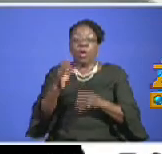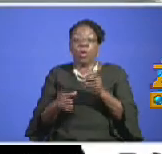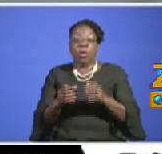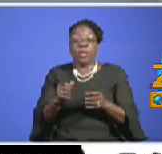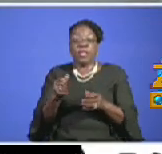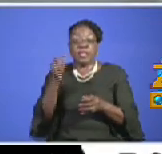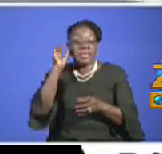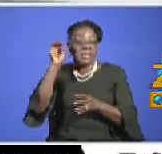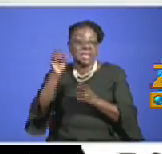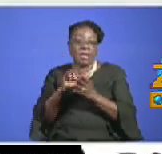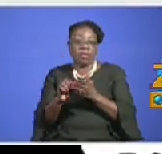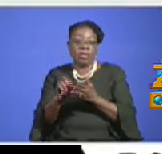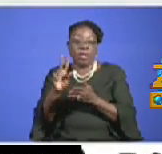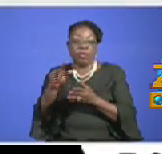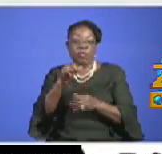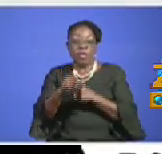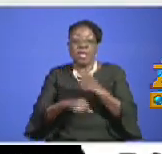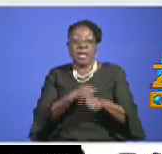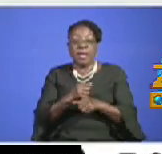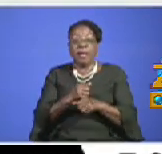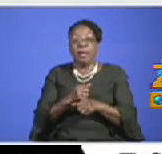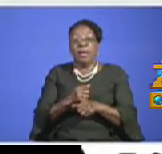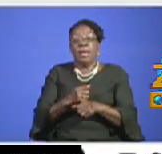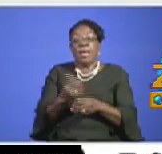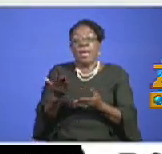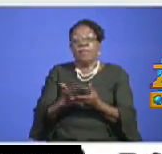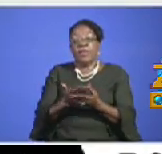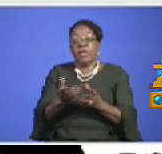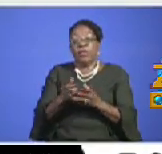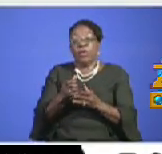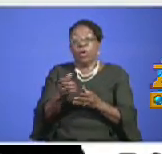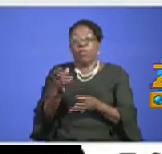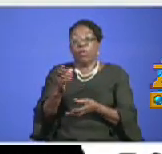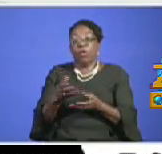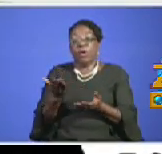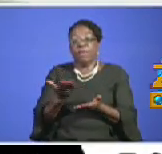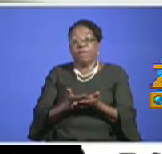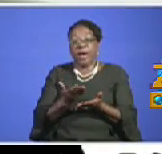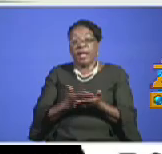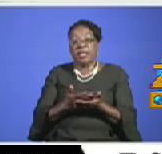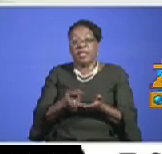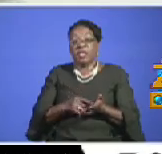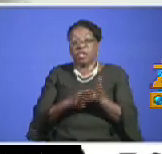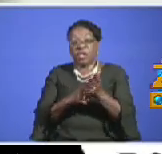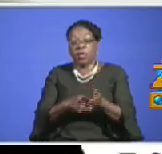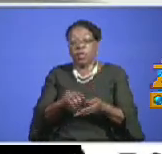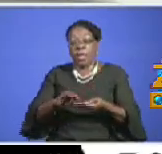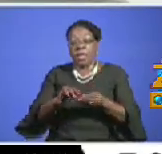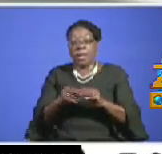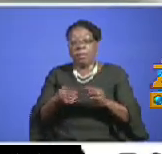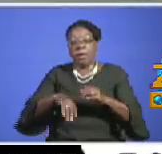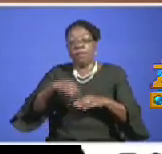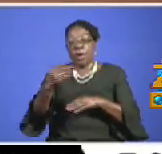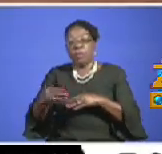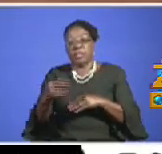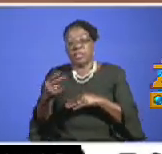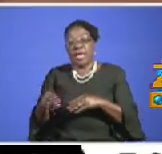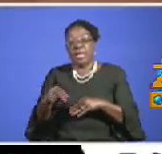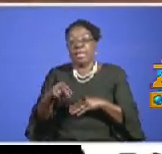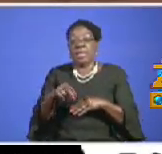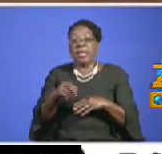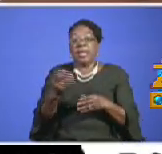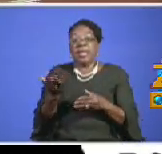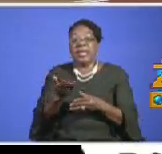a 3-year inventory of court files shortly afterwards revealed a number of outstanding issues that needed to be urgently